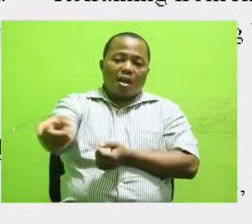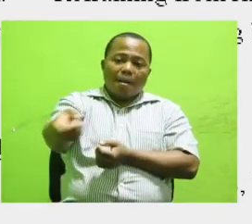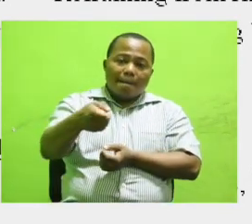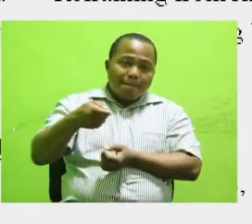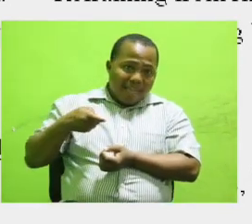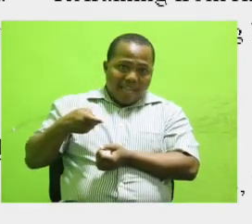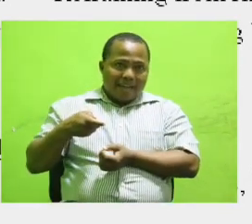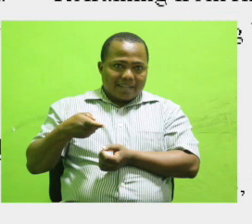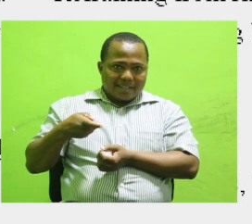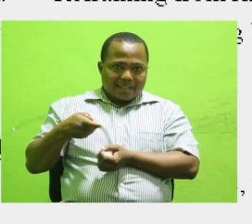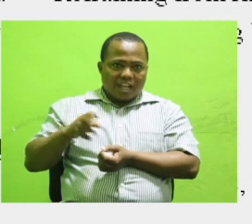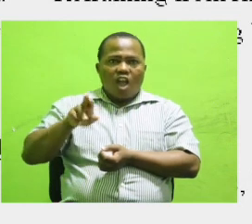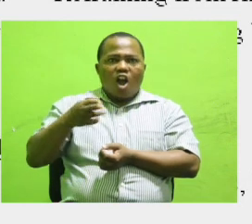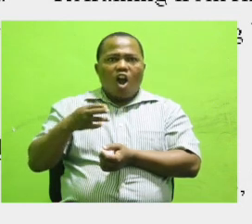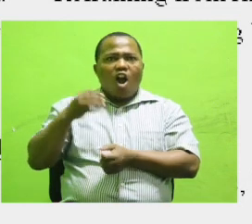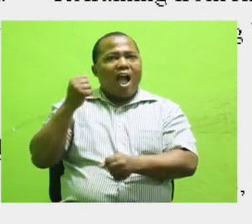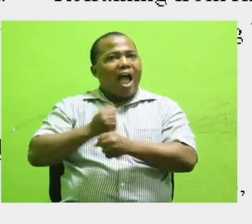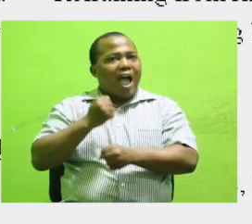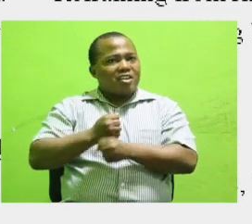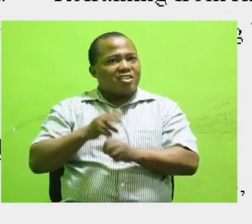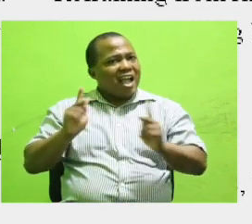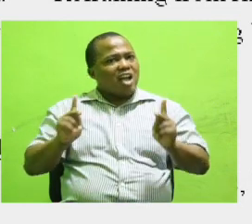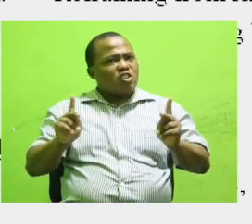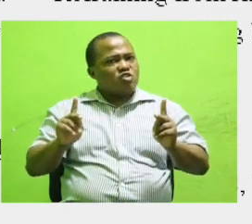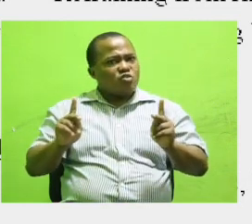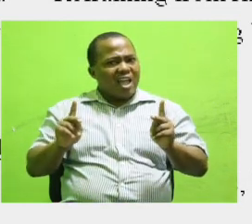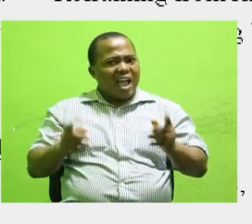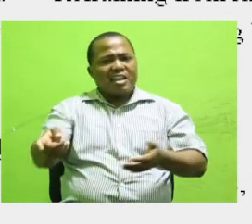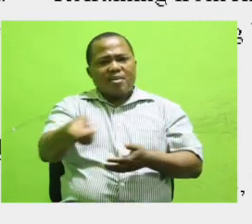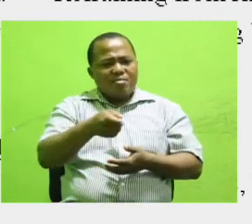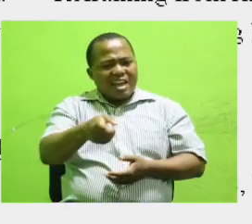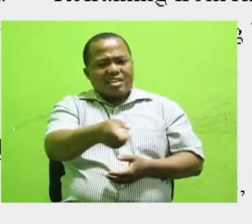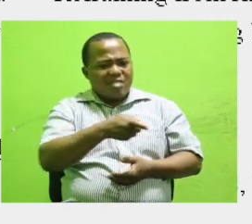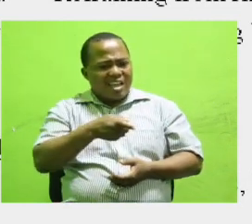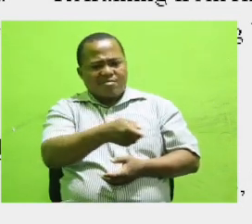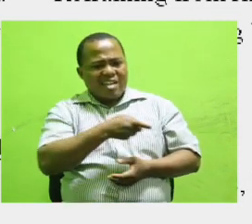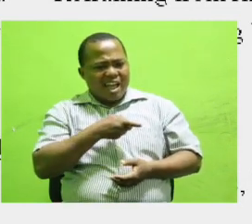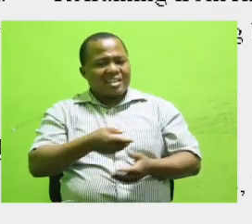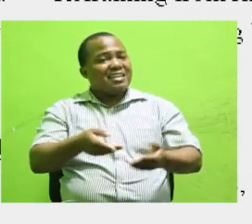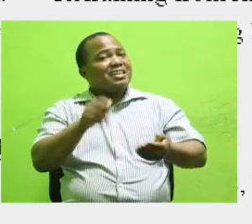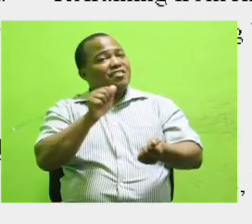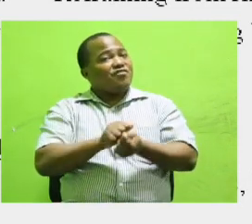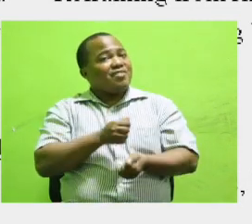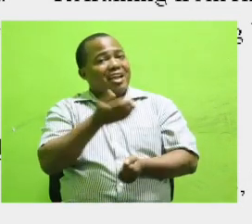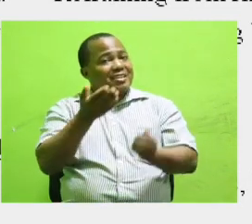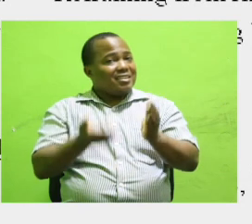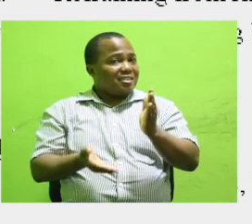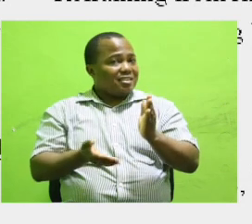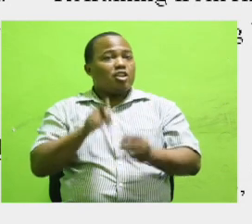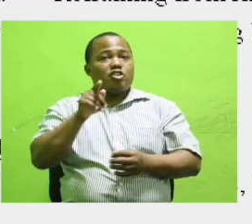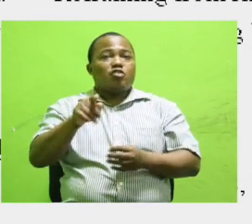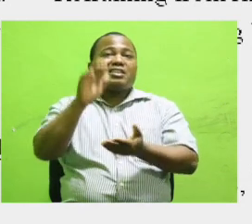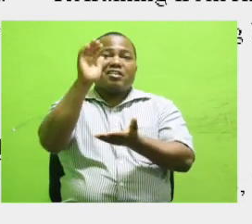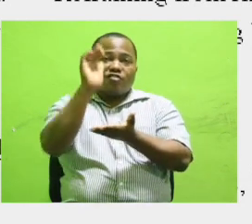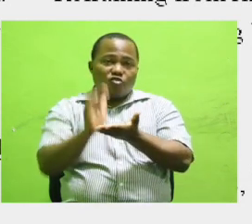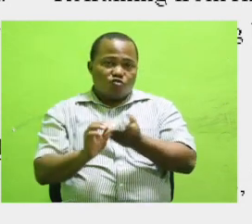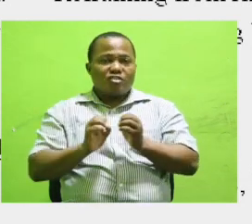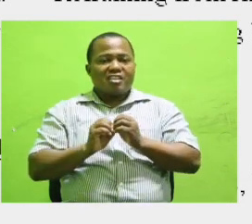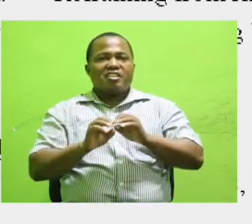of having an HIV AIDS infection, as